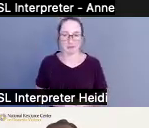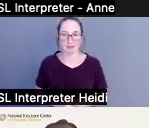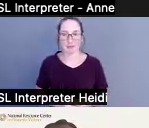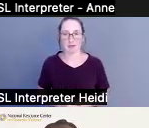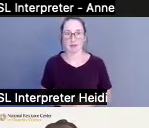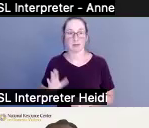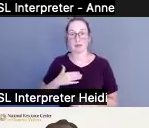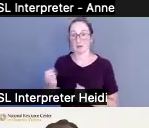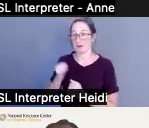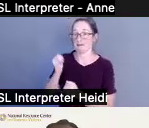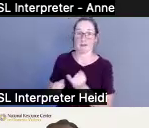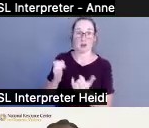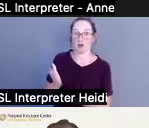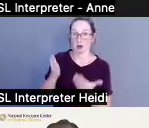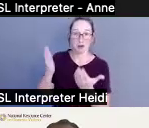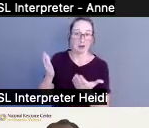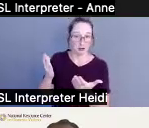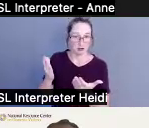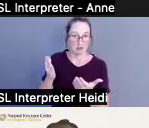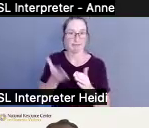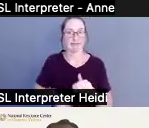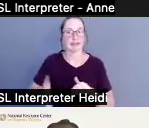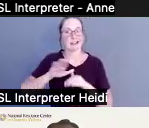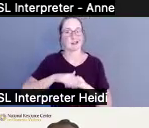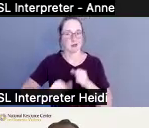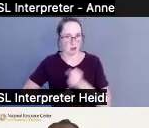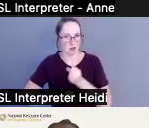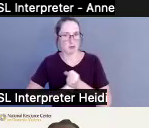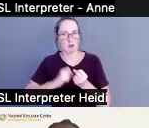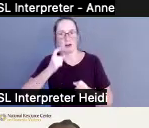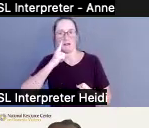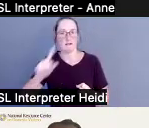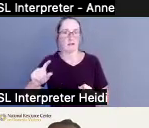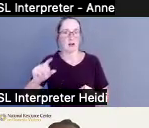And our final recommendation is to increase support for